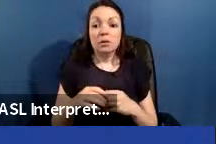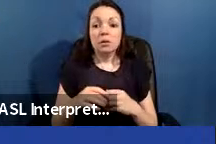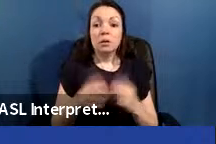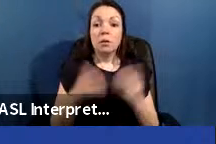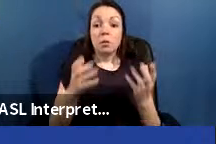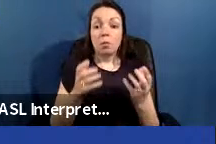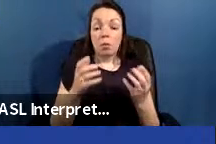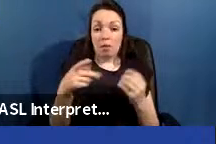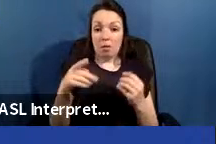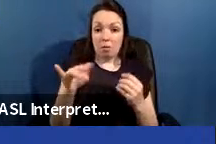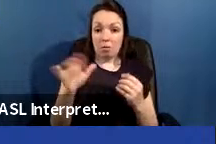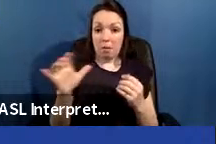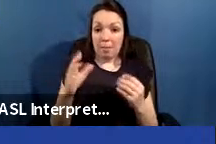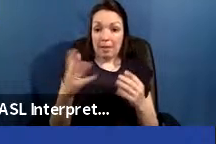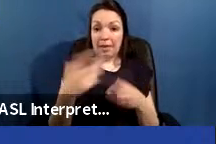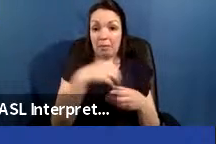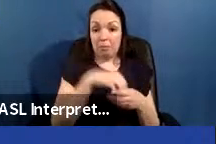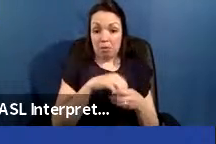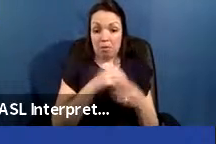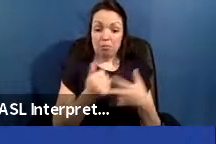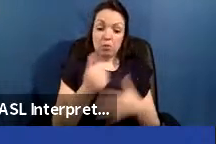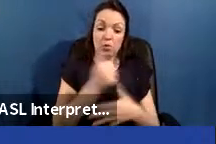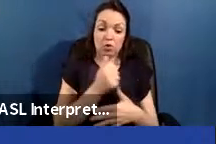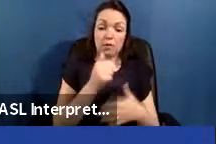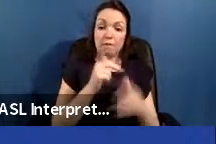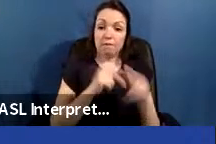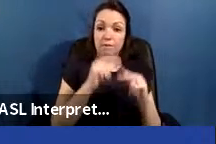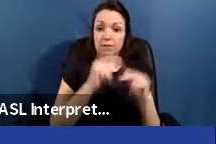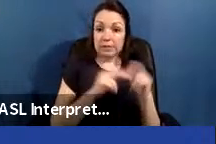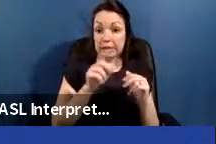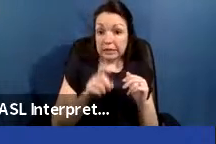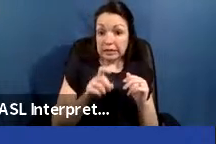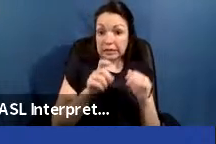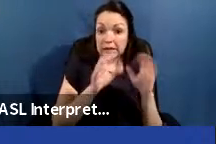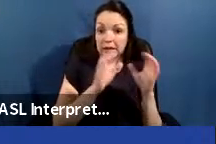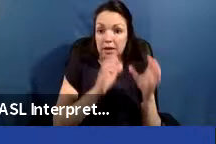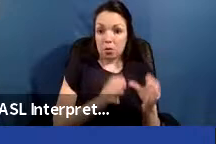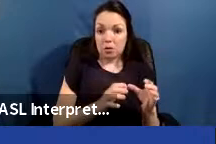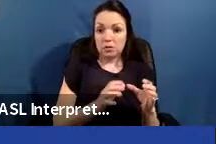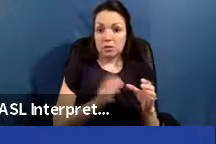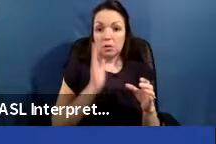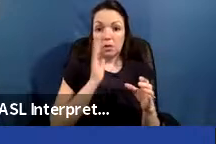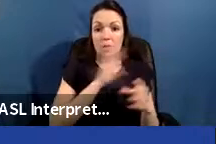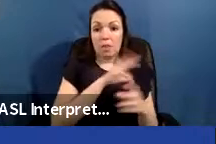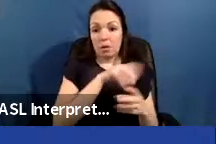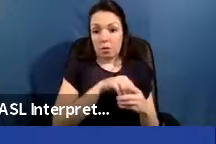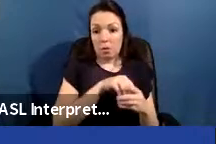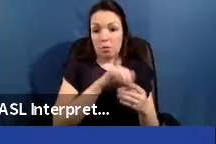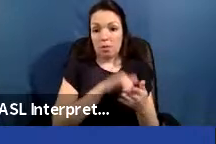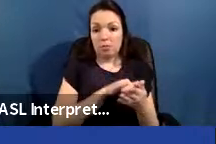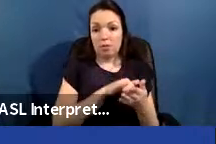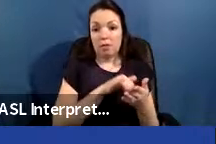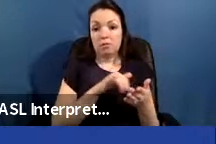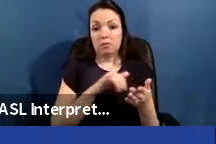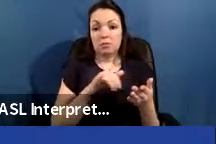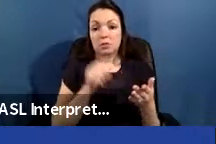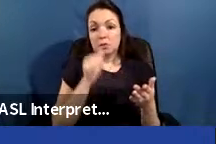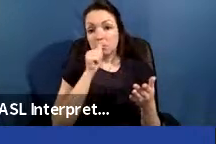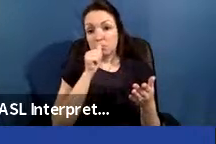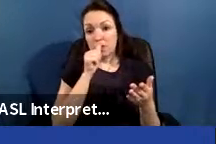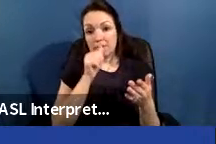the prioritization of the facility needs categories and will incorporate into the project